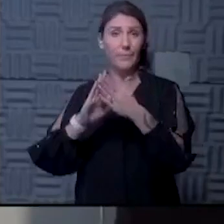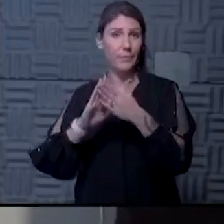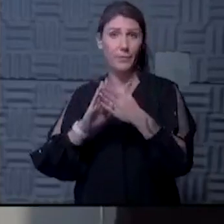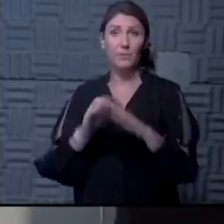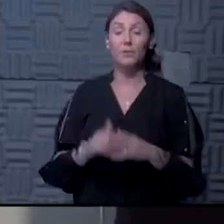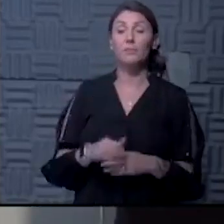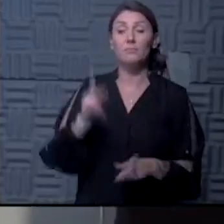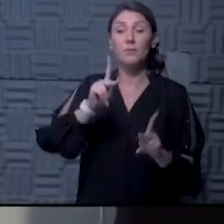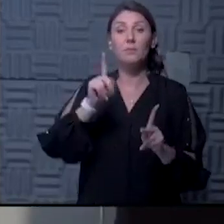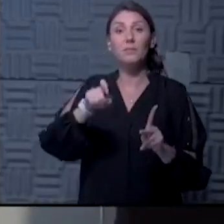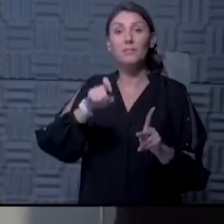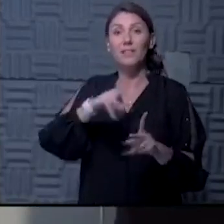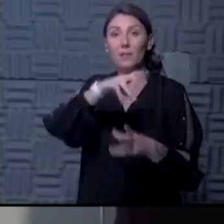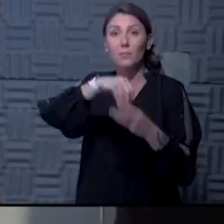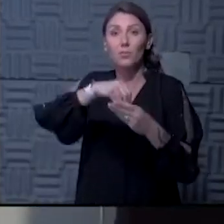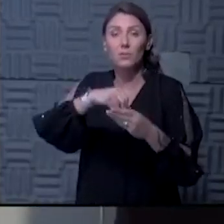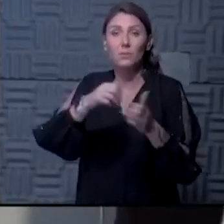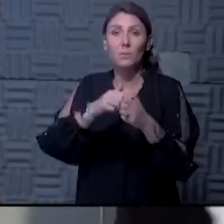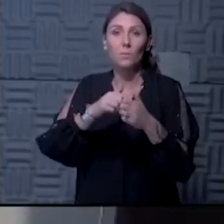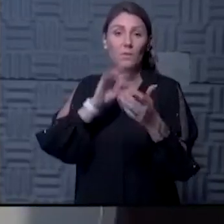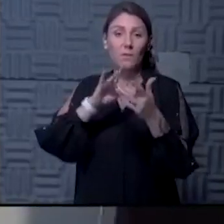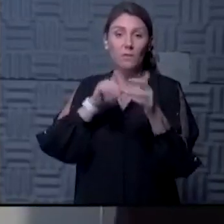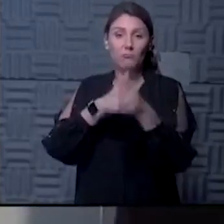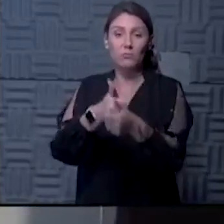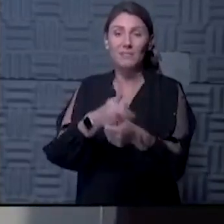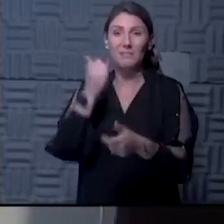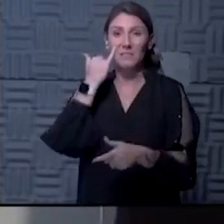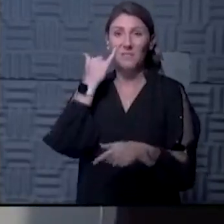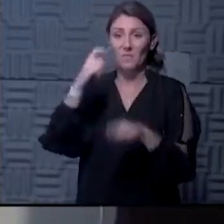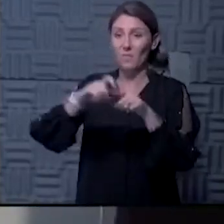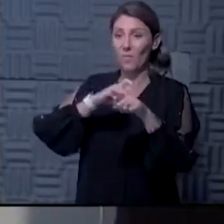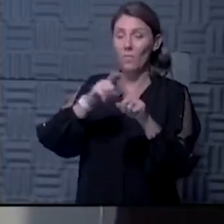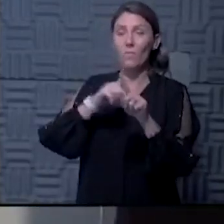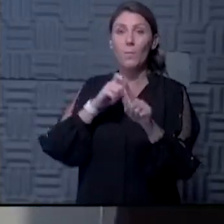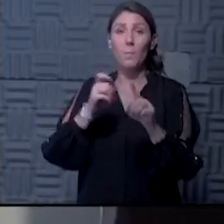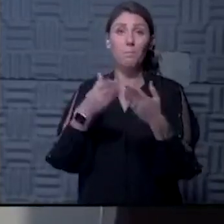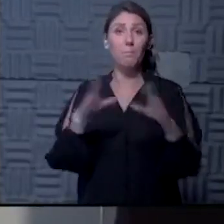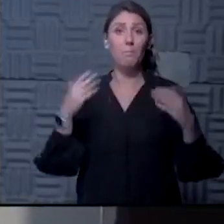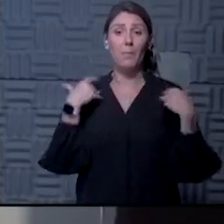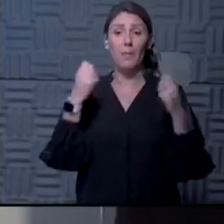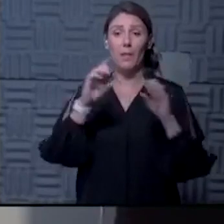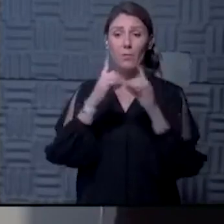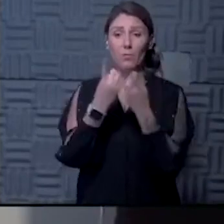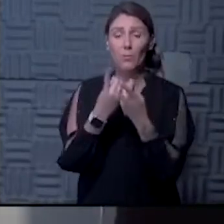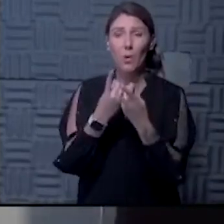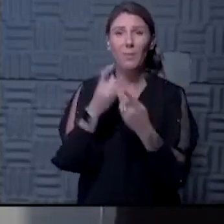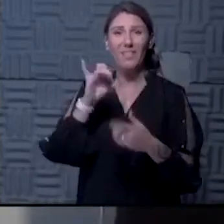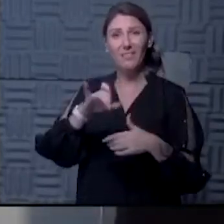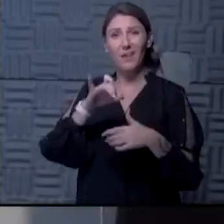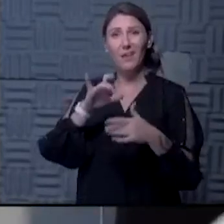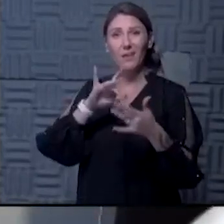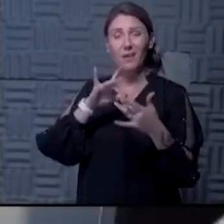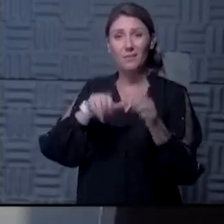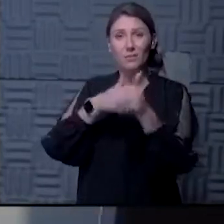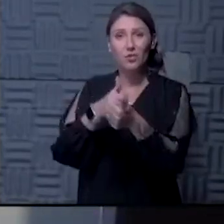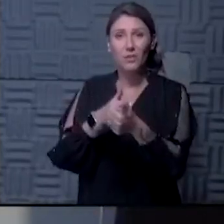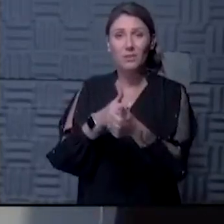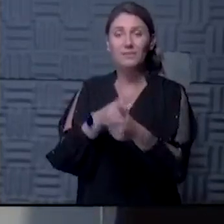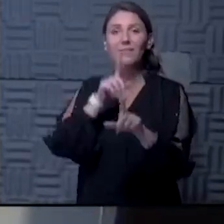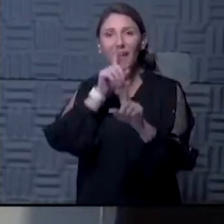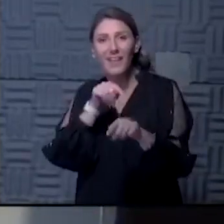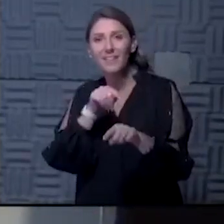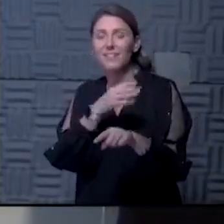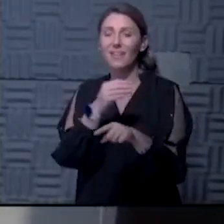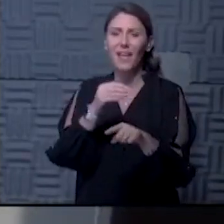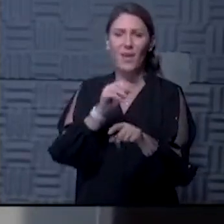to participate with contact tracing. If you get that call from your public health department contact tracing team, answer it, work with